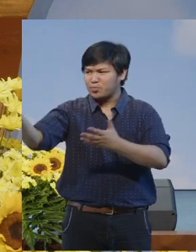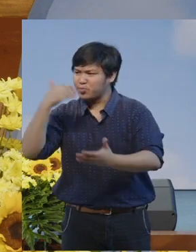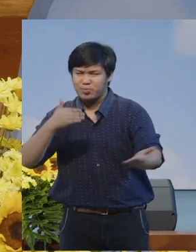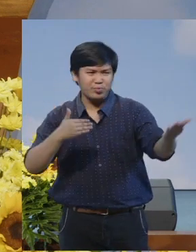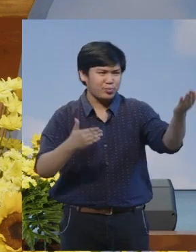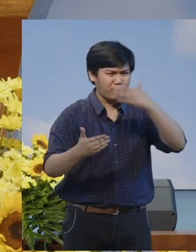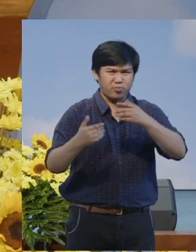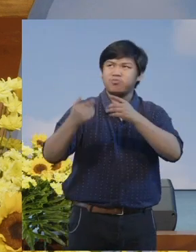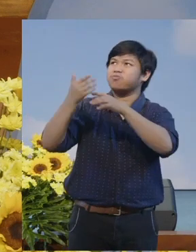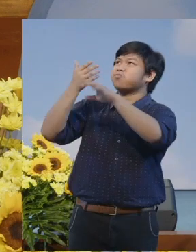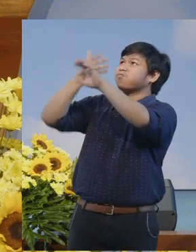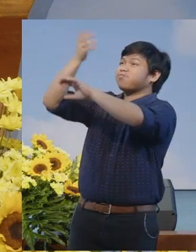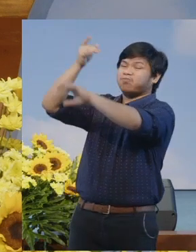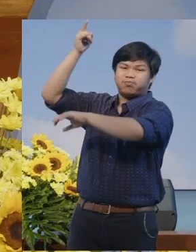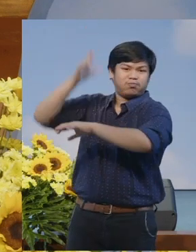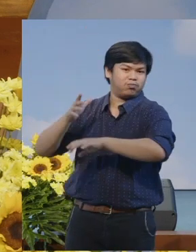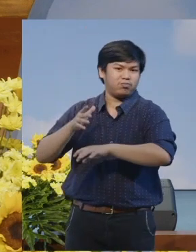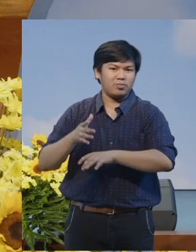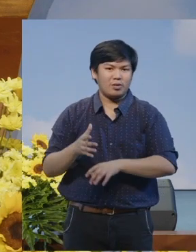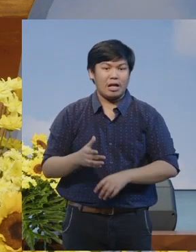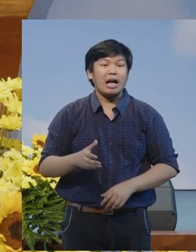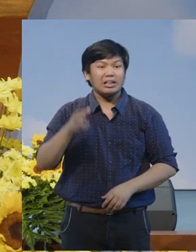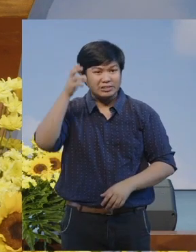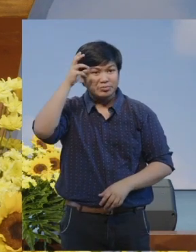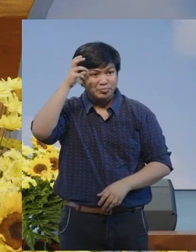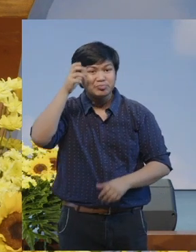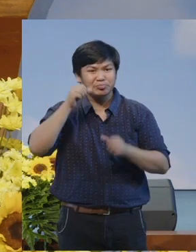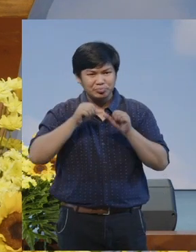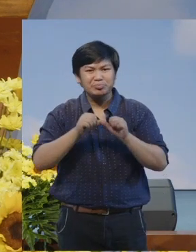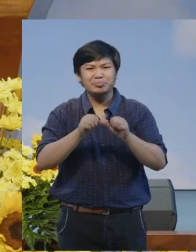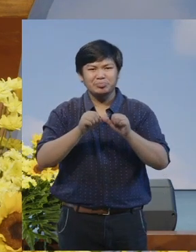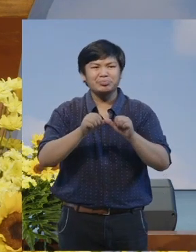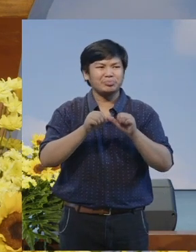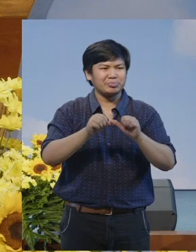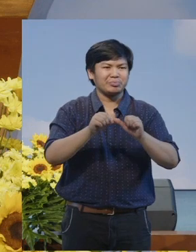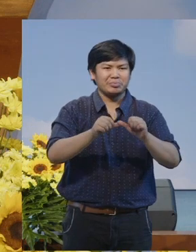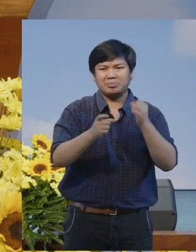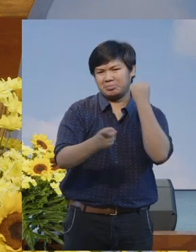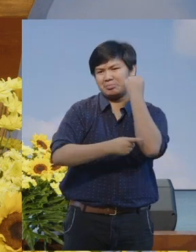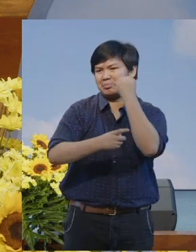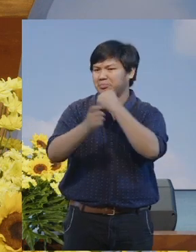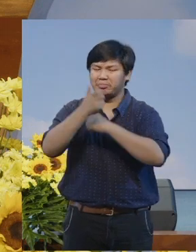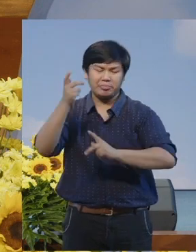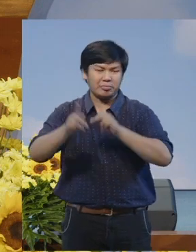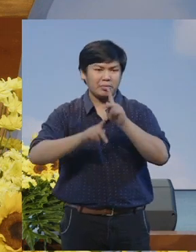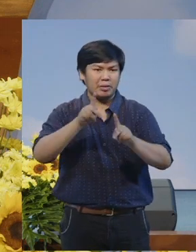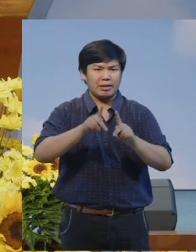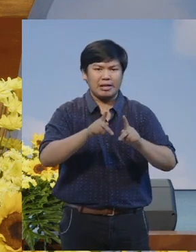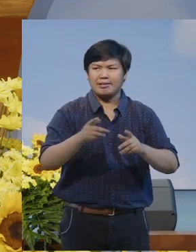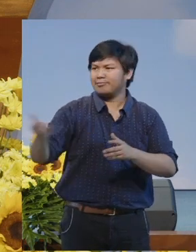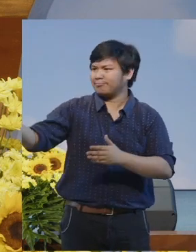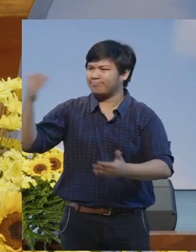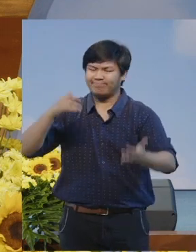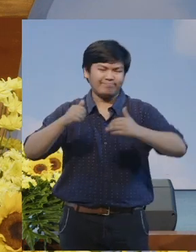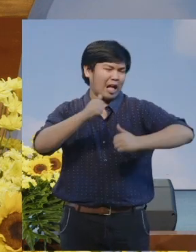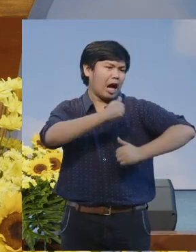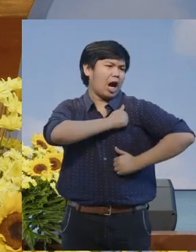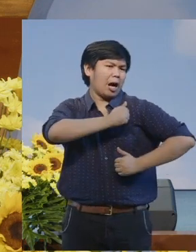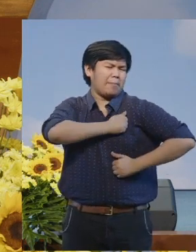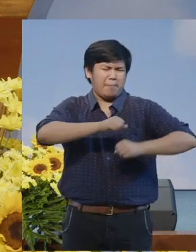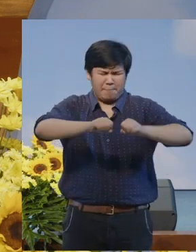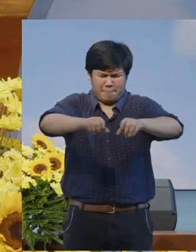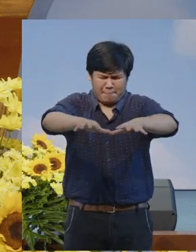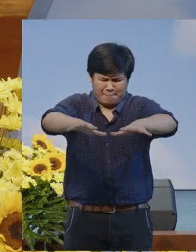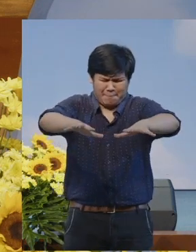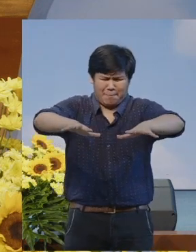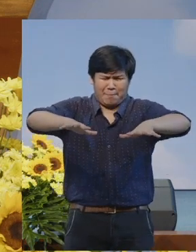sand of the sea. Marami pa rin siyang malilin lang. And they marched up over the broad plain of the earth and surrounded the camp of the saints and the beloved